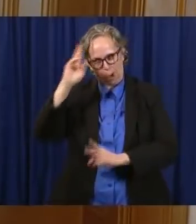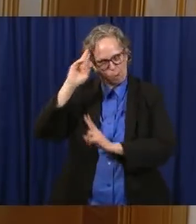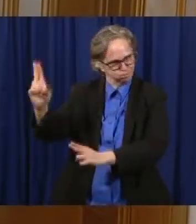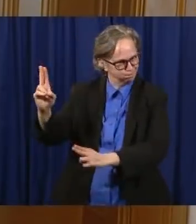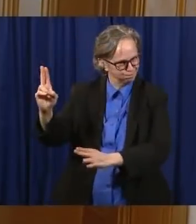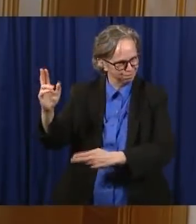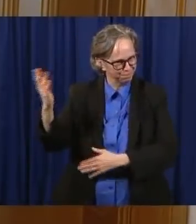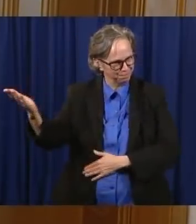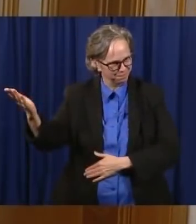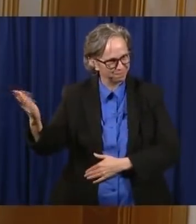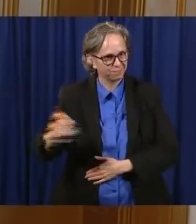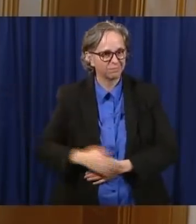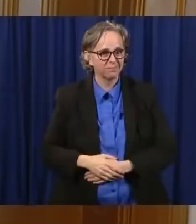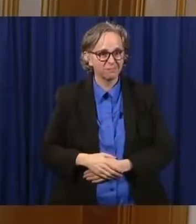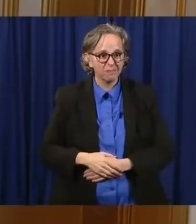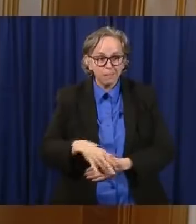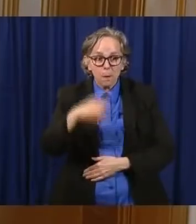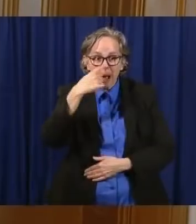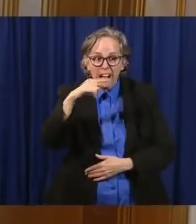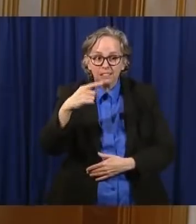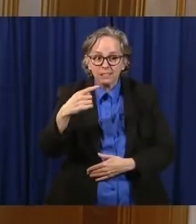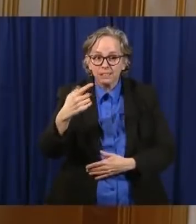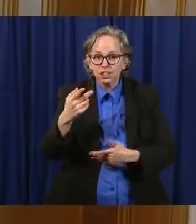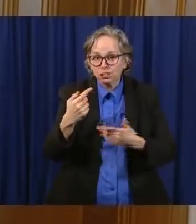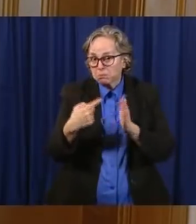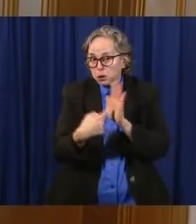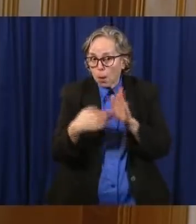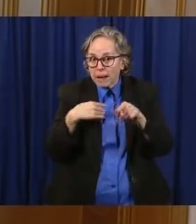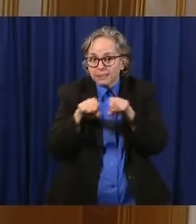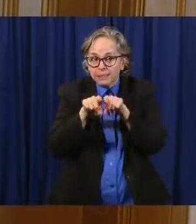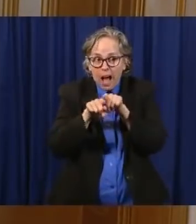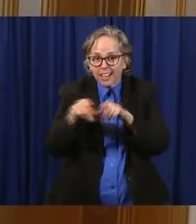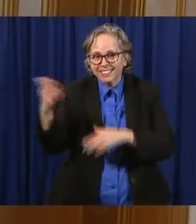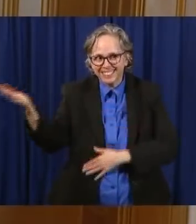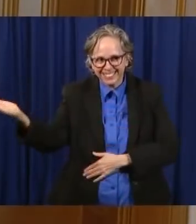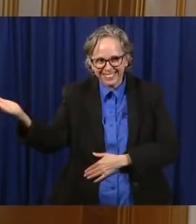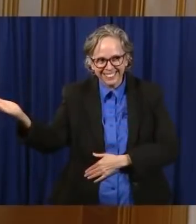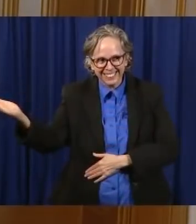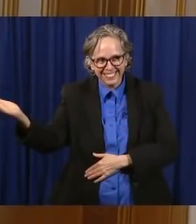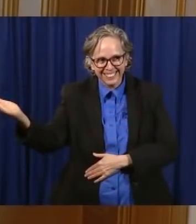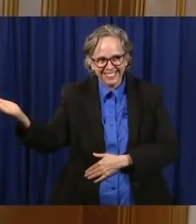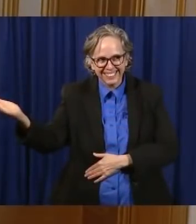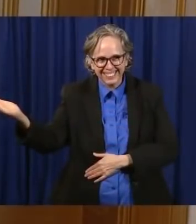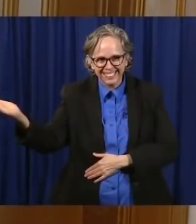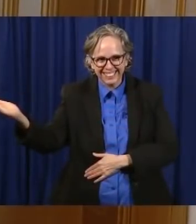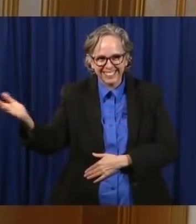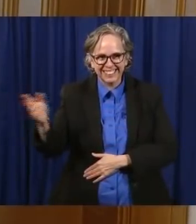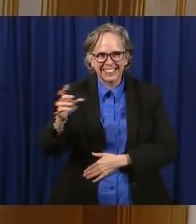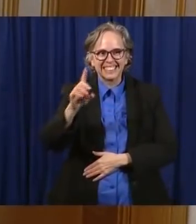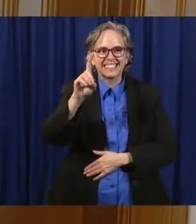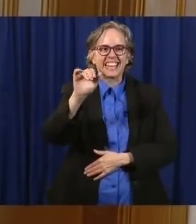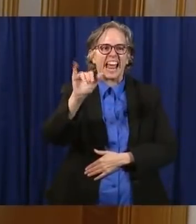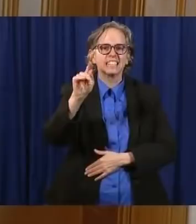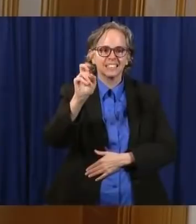I have on? There we go. Okay, these are the Dayton Dragons.